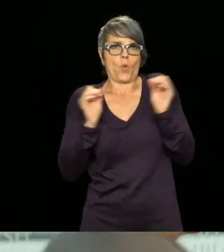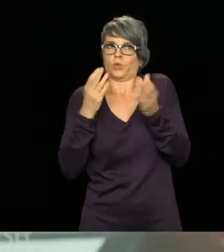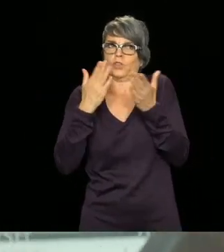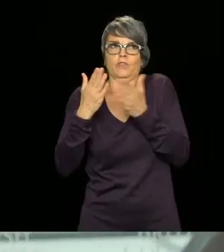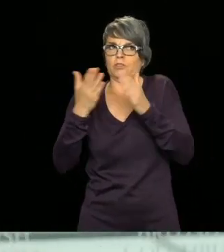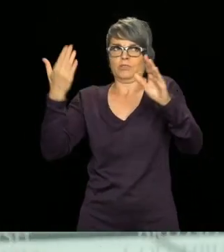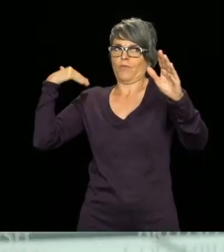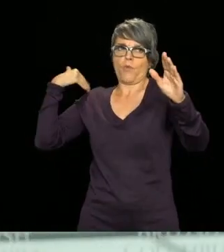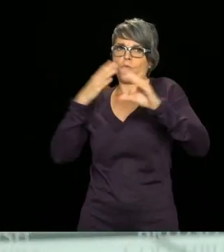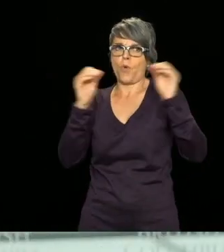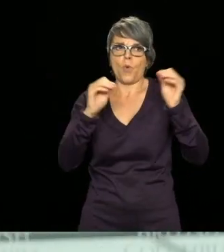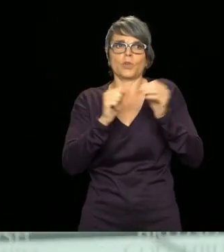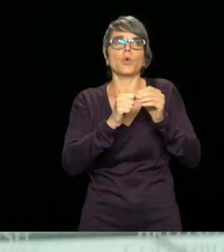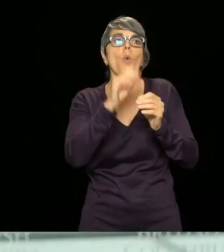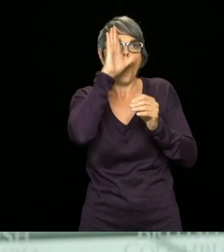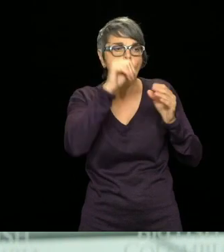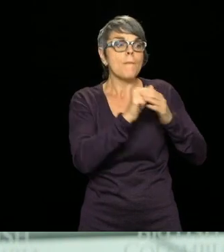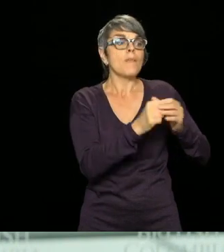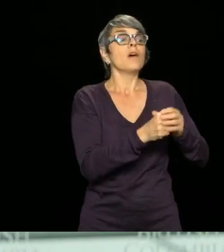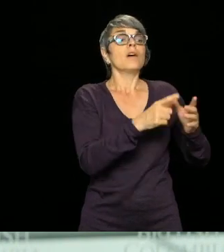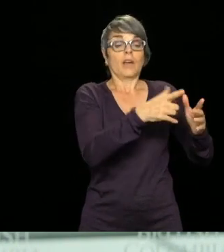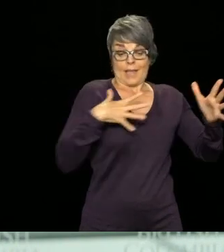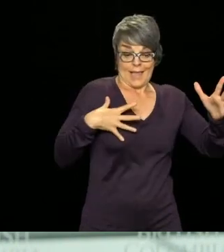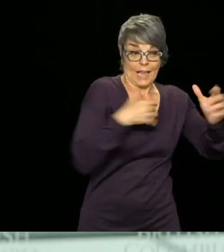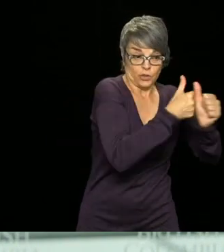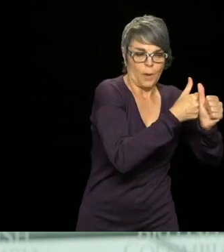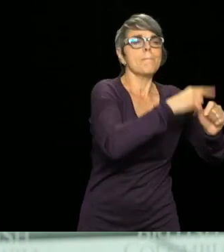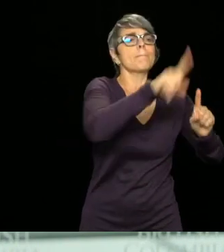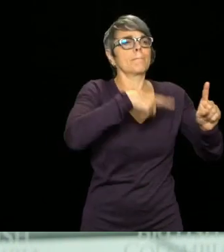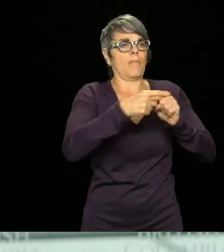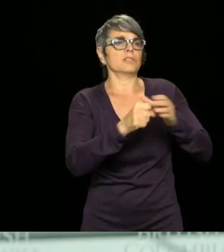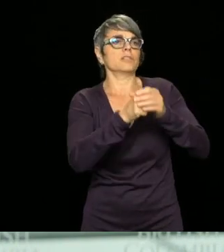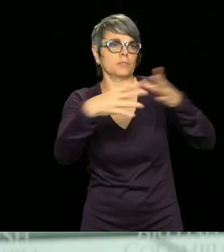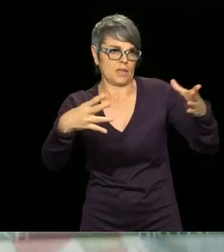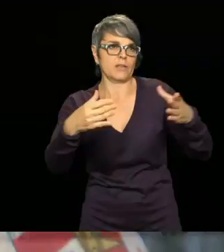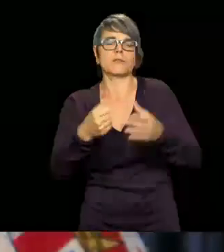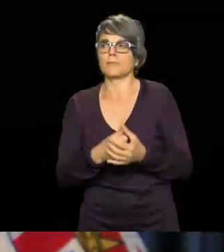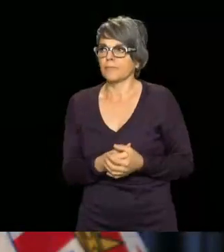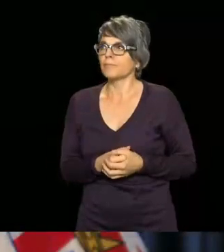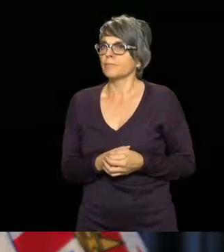We're going to go back to Parliamentary Secretary Dean for closing remarks.